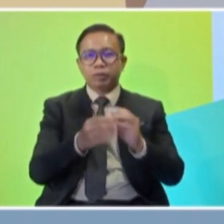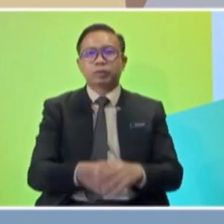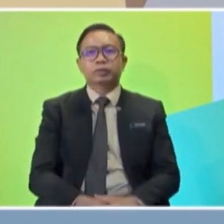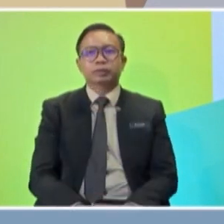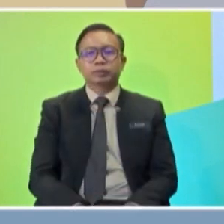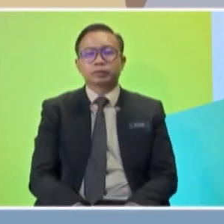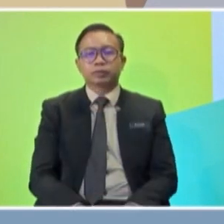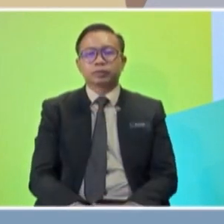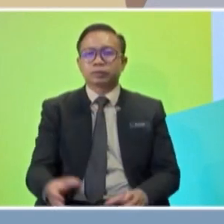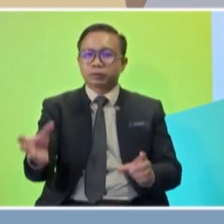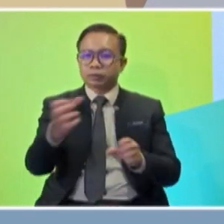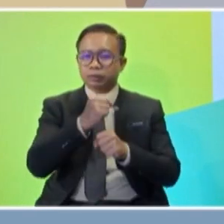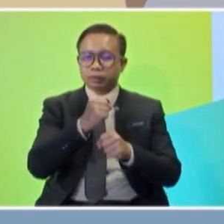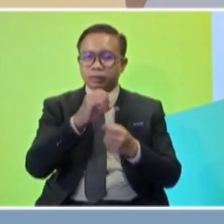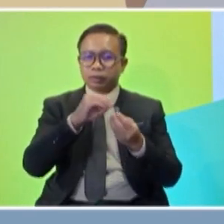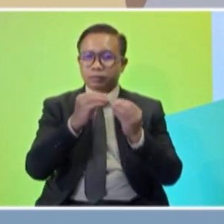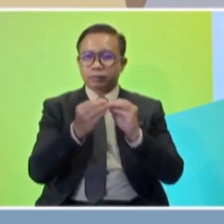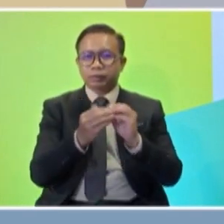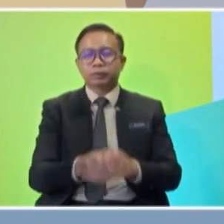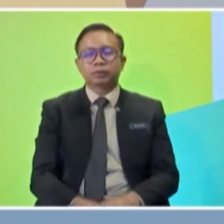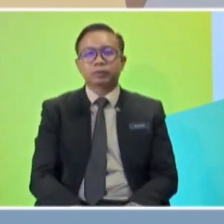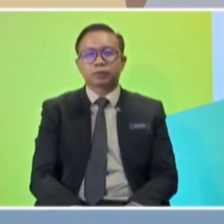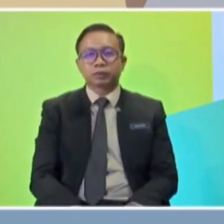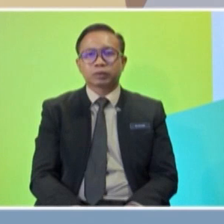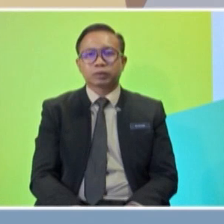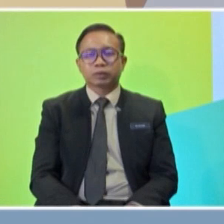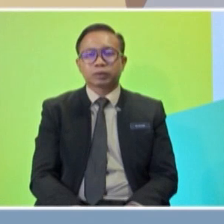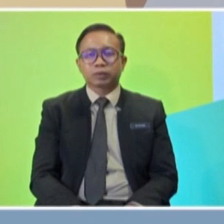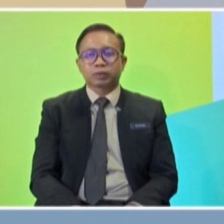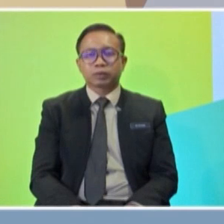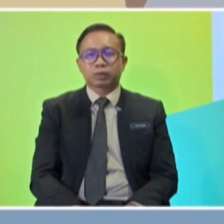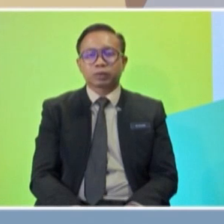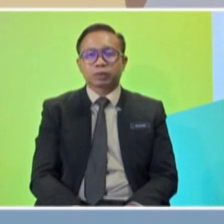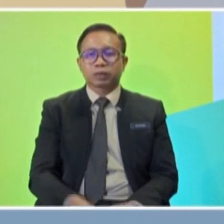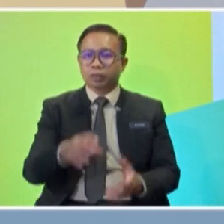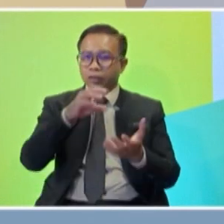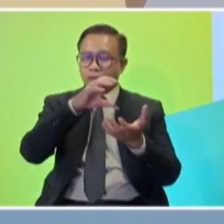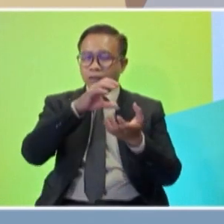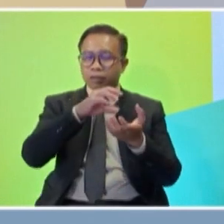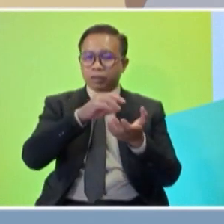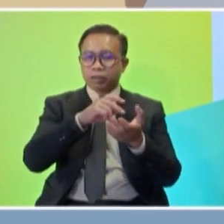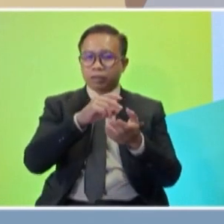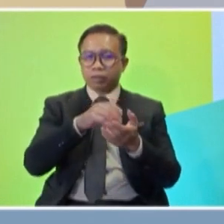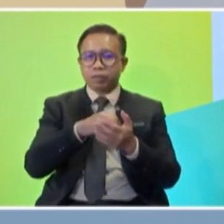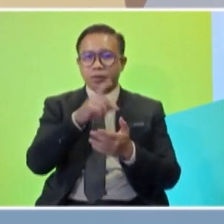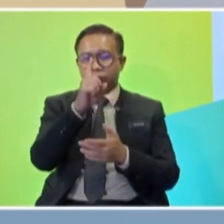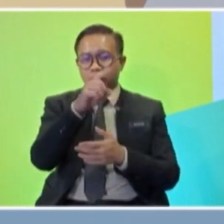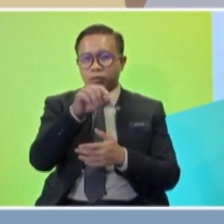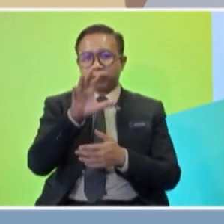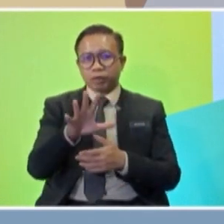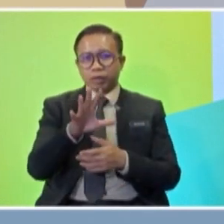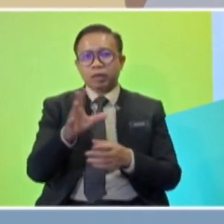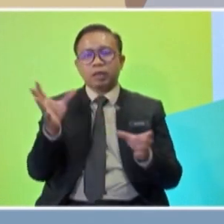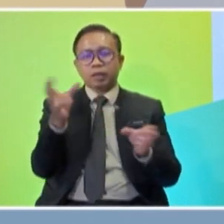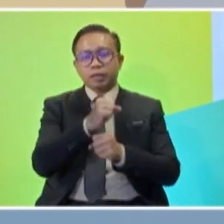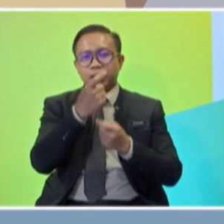over 1 to 1 over 5. And and now you need to do the calculation, which is 1 over 5 times 1 over 5, and you'll